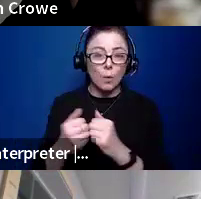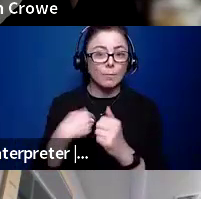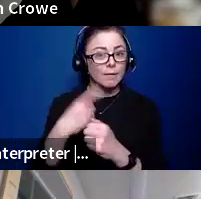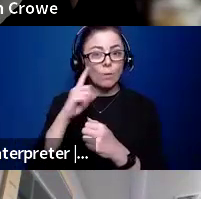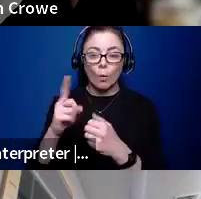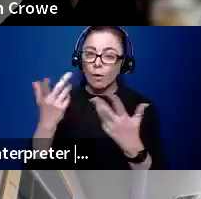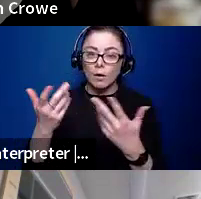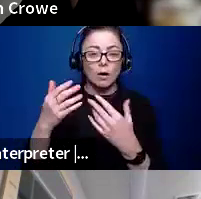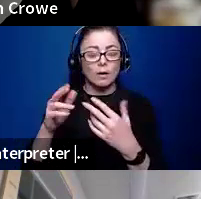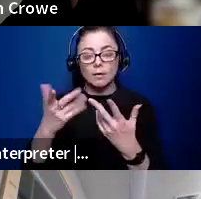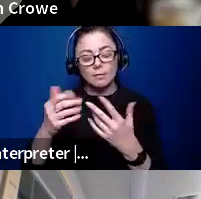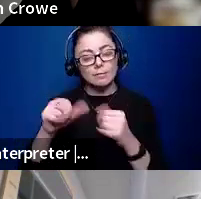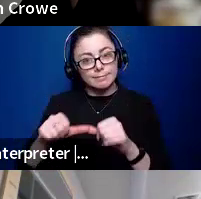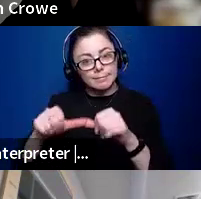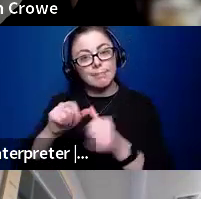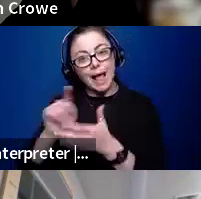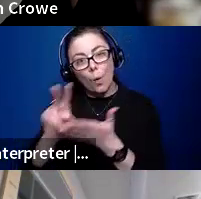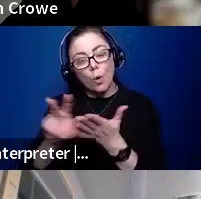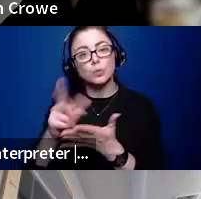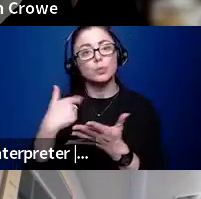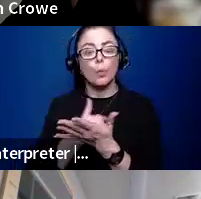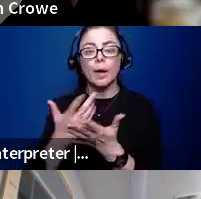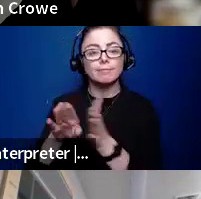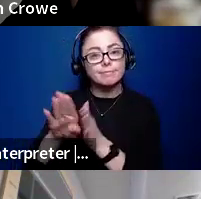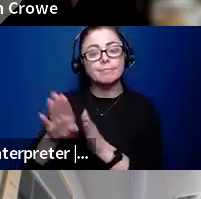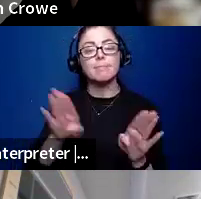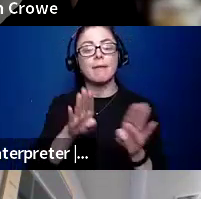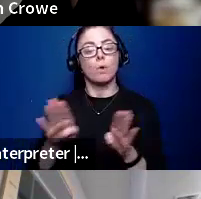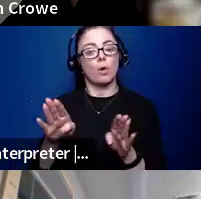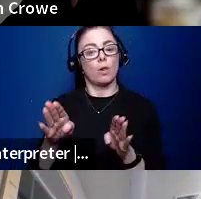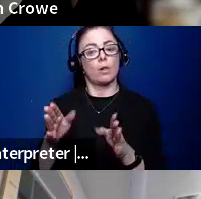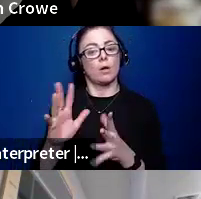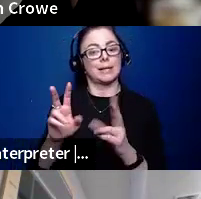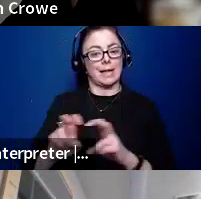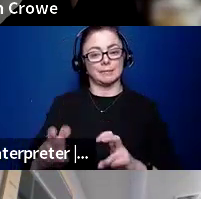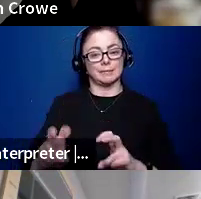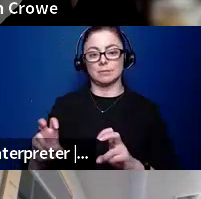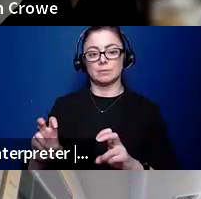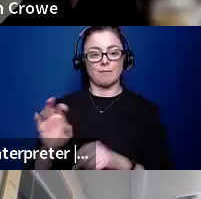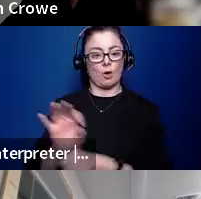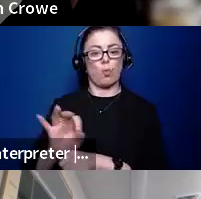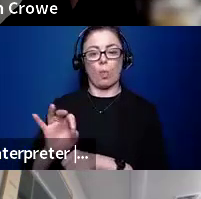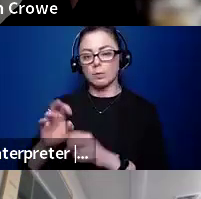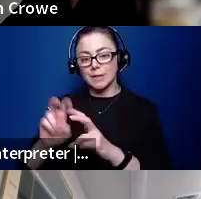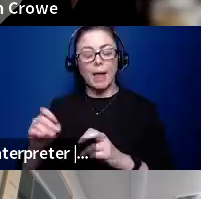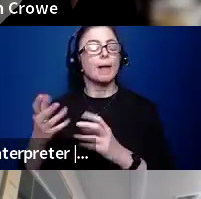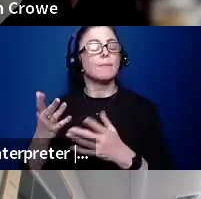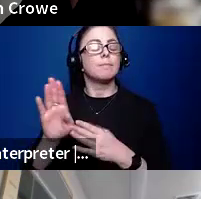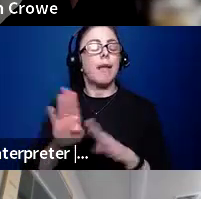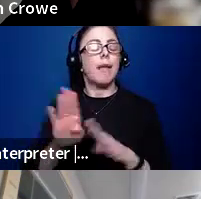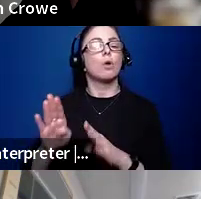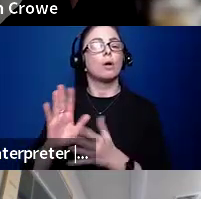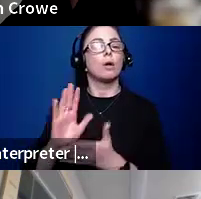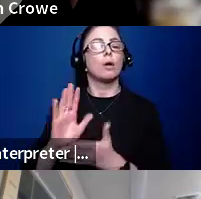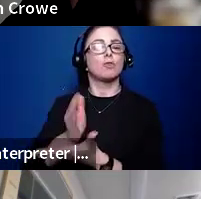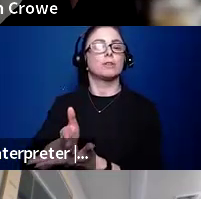a functional behavior assessment, and implemented a behavior intervention plan. Because of this, the student was able to successfully participate